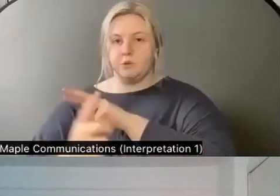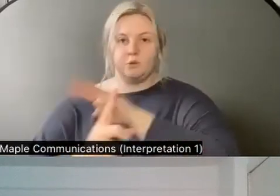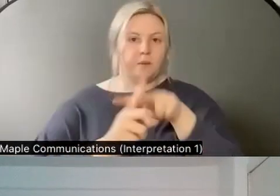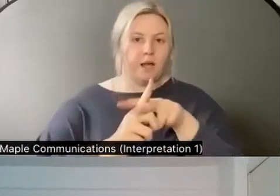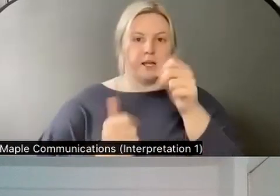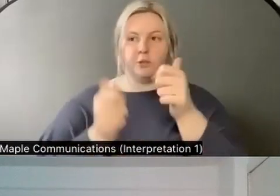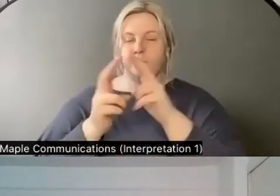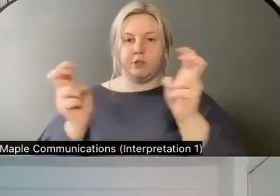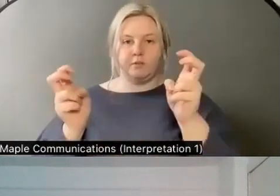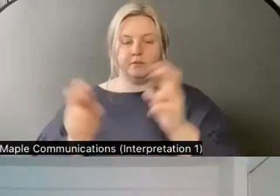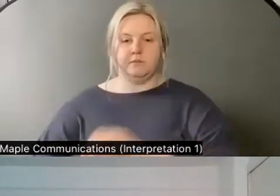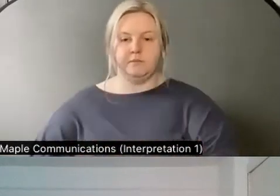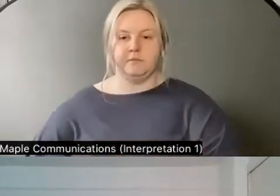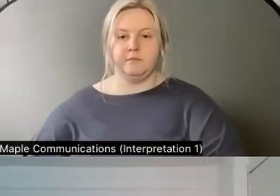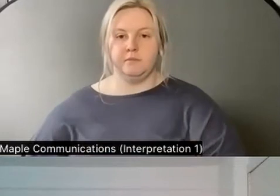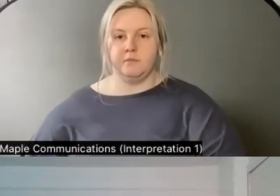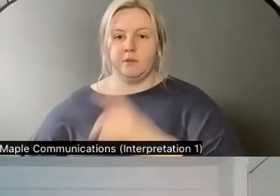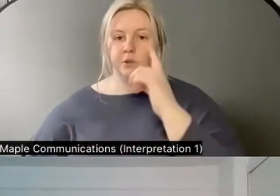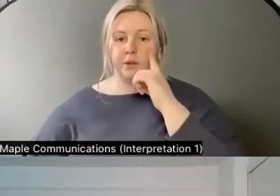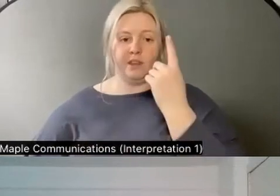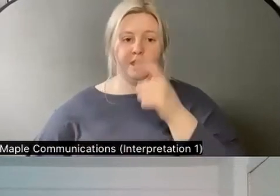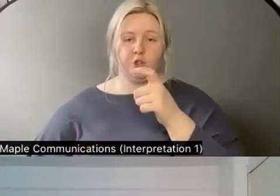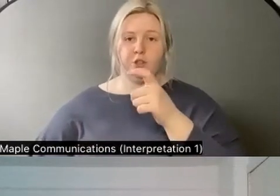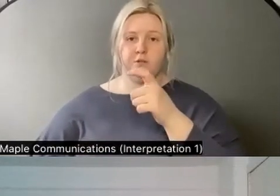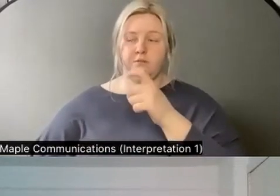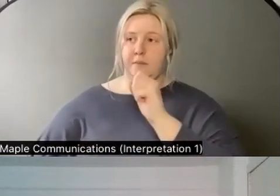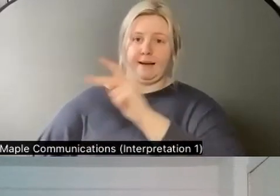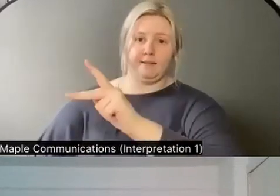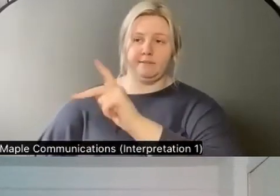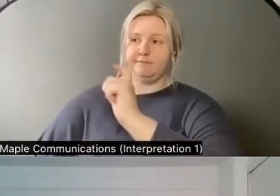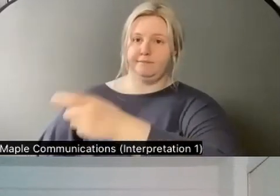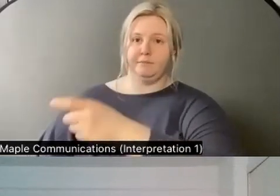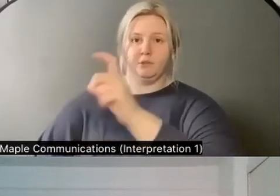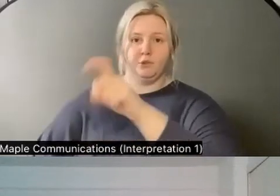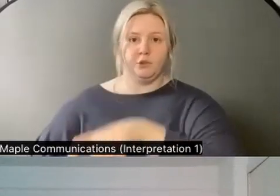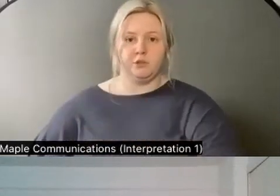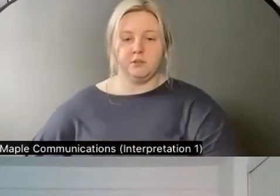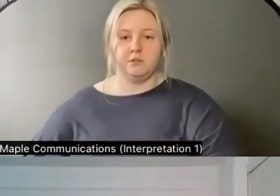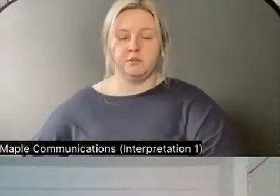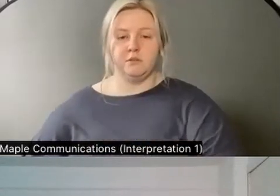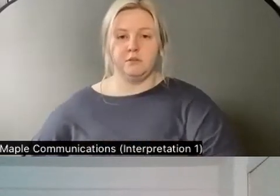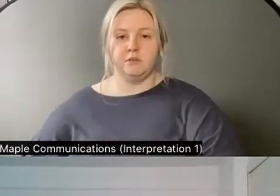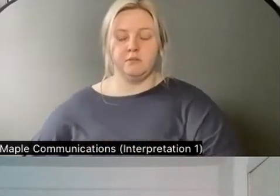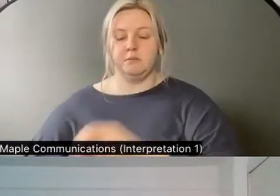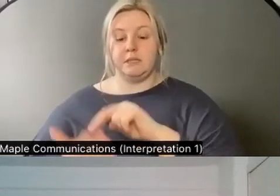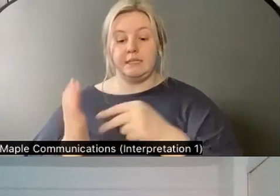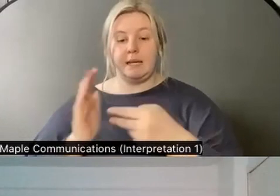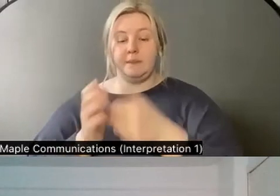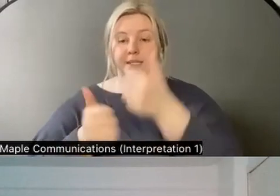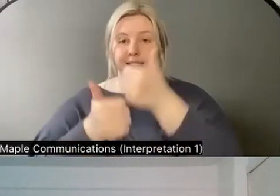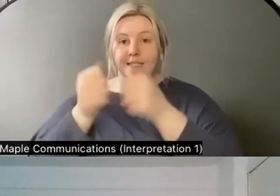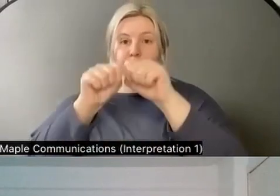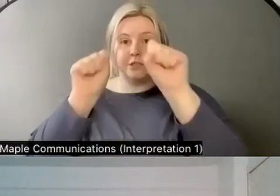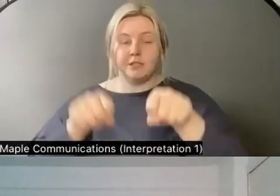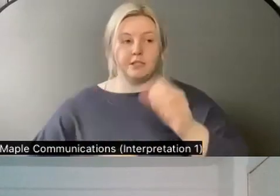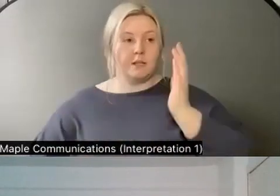So I think they should just give it back, and then we can, you know, and it doesn't mean that every system that predated